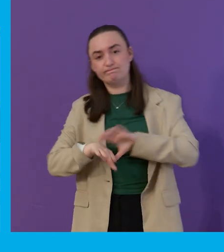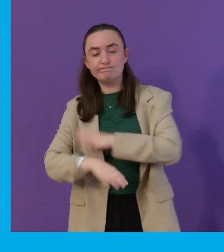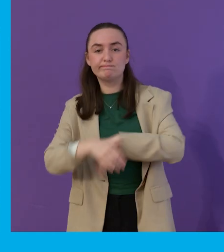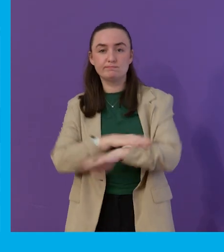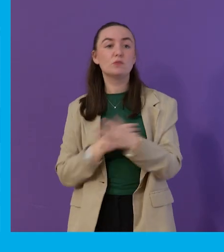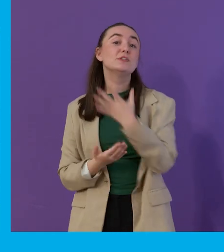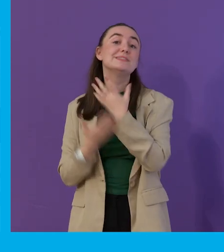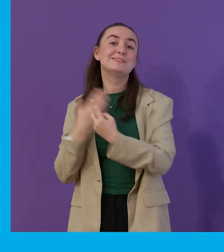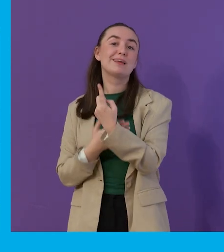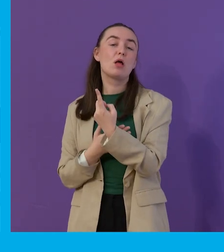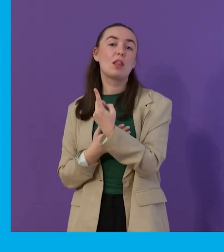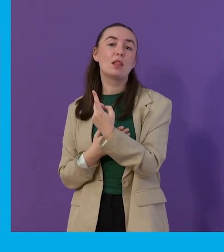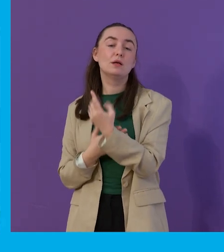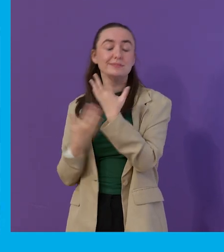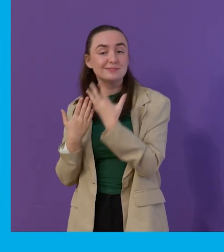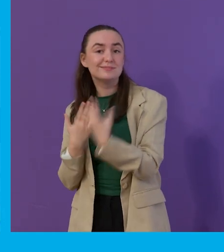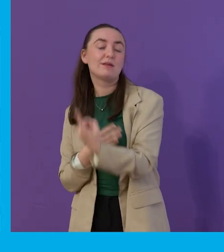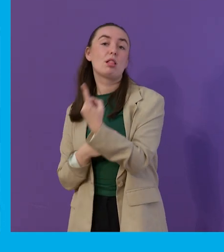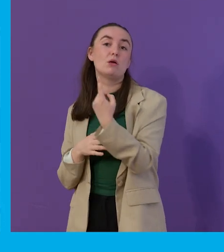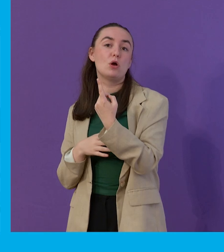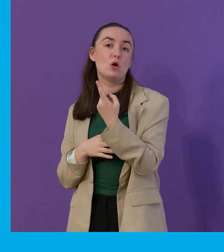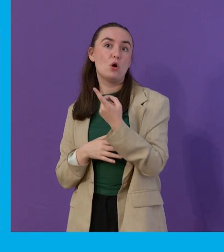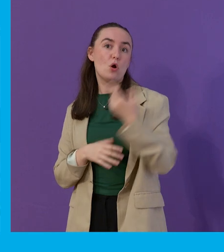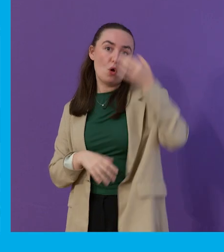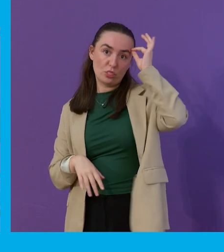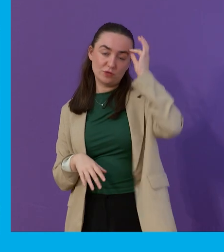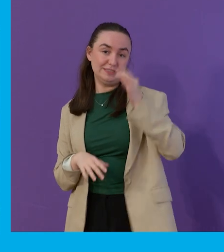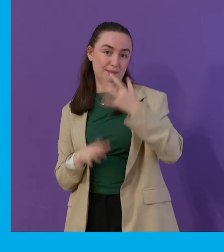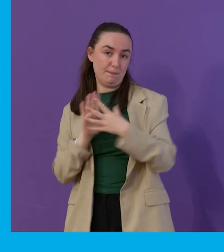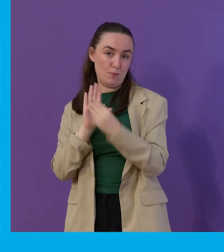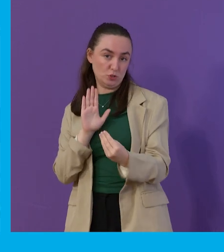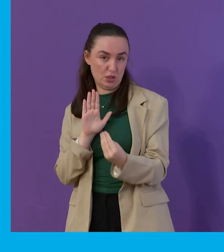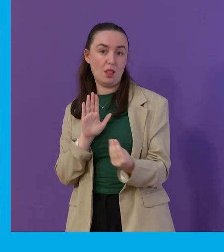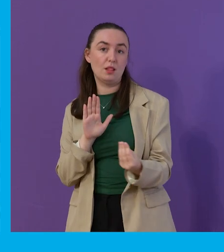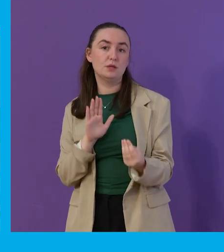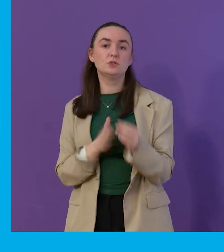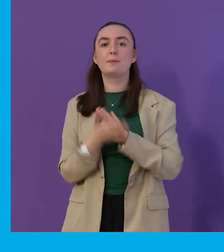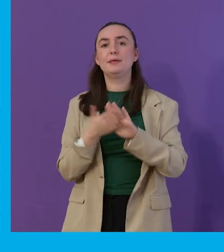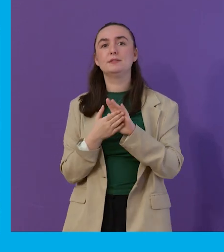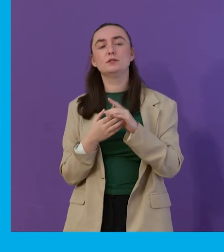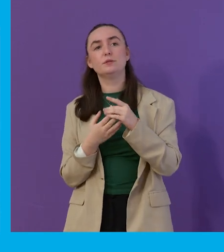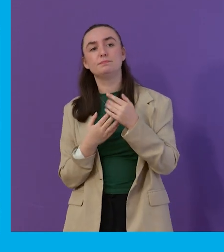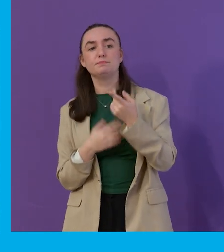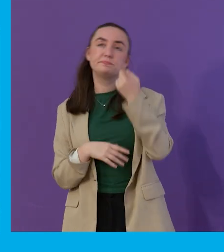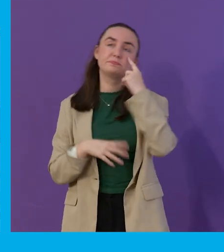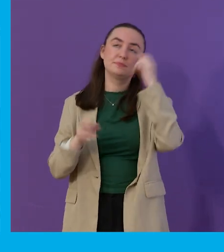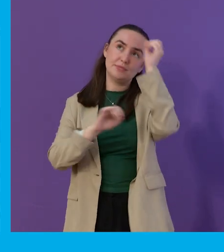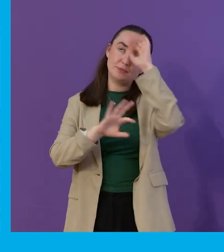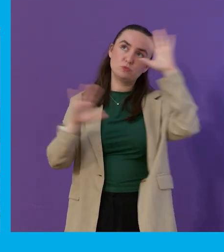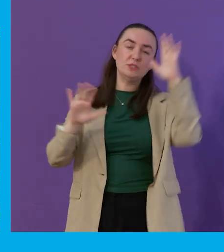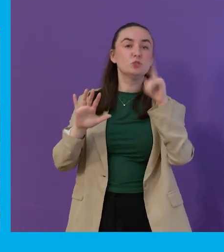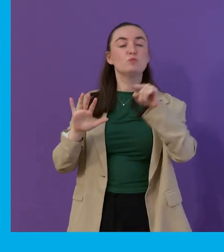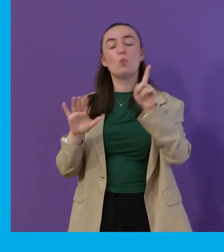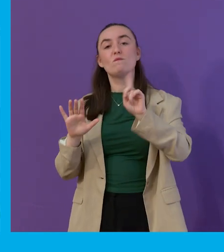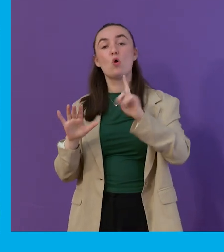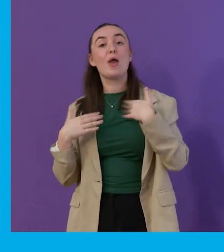authority model, which would bring together, well, it would kind of turbocharge what the aspirations for the health and